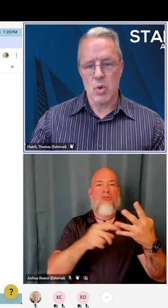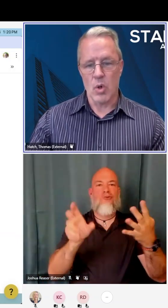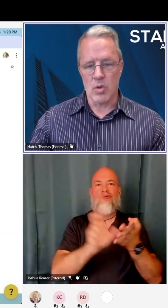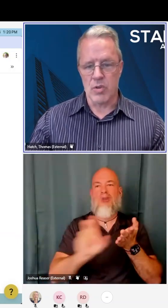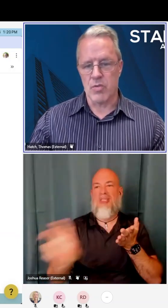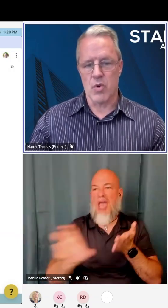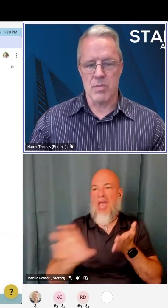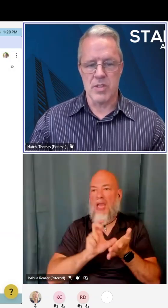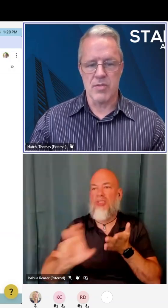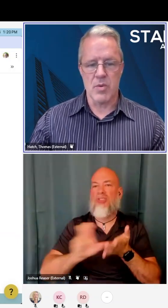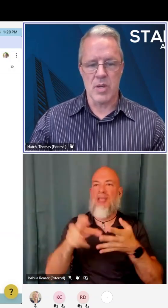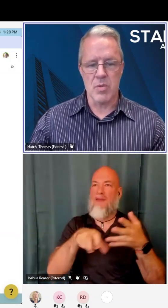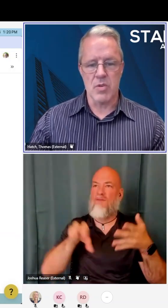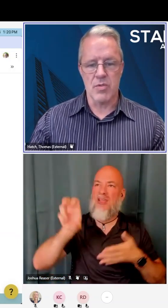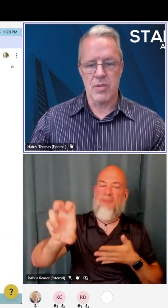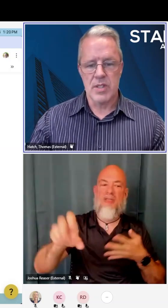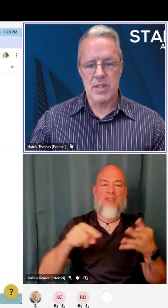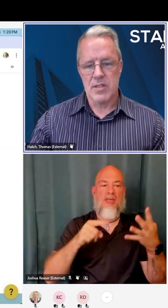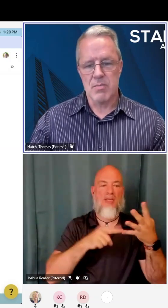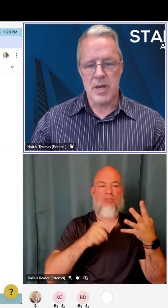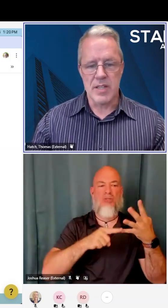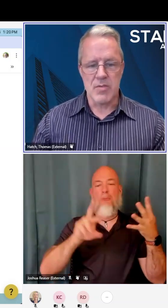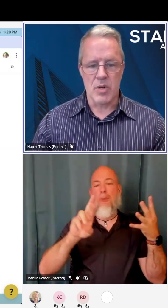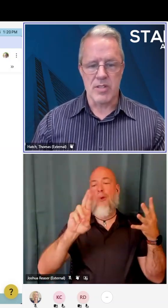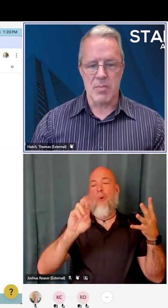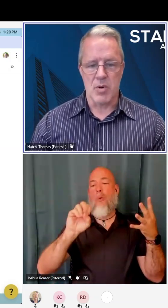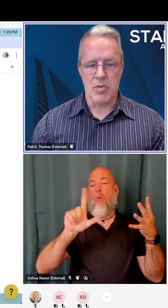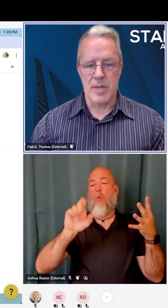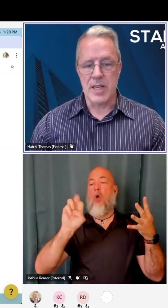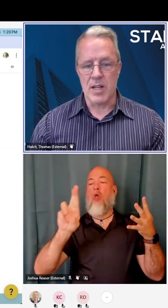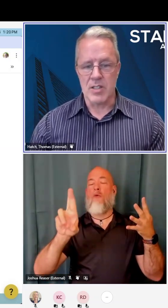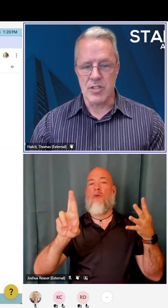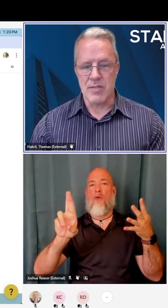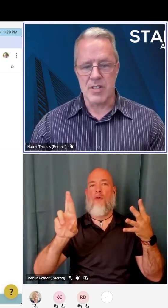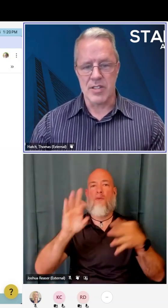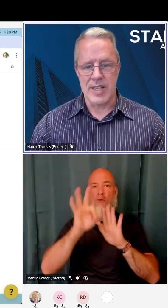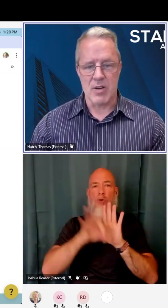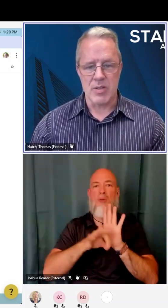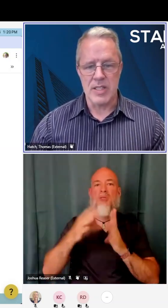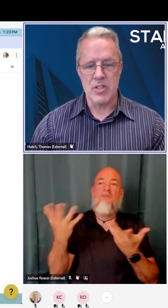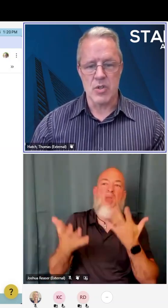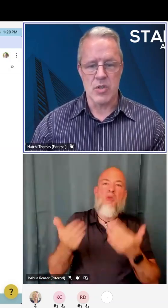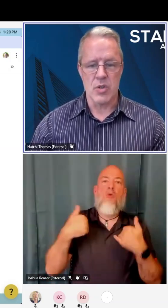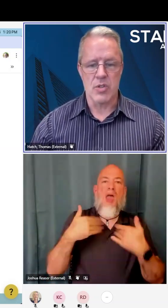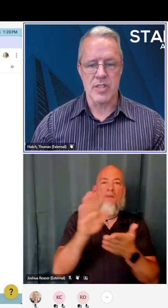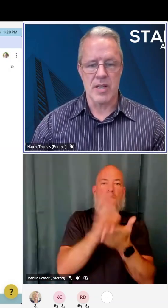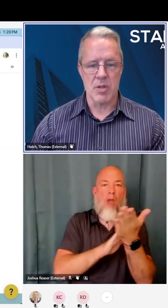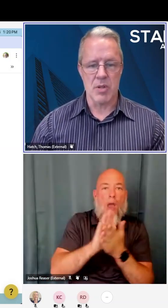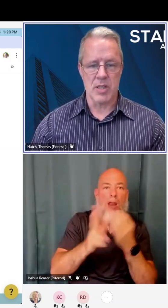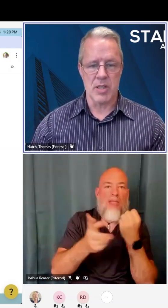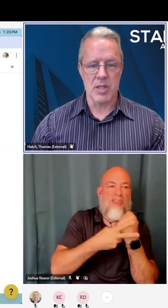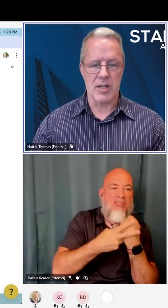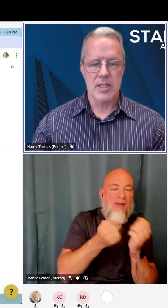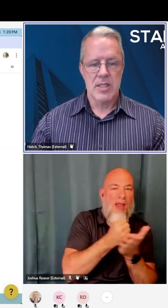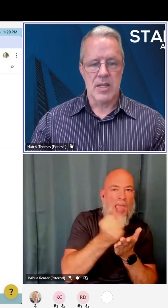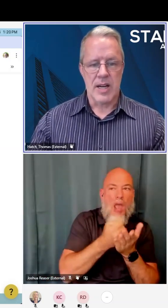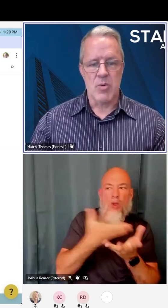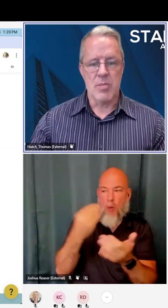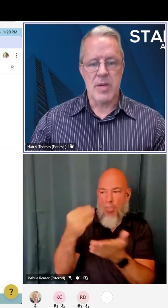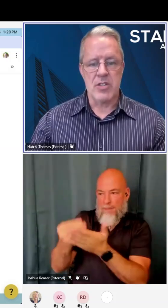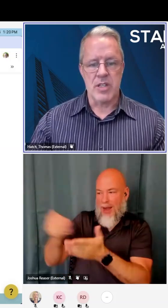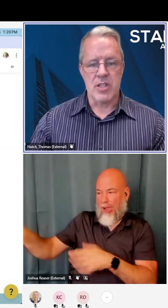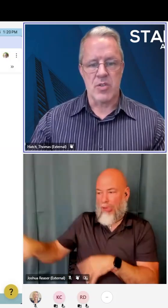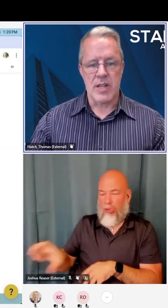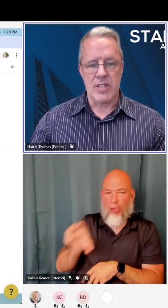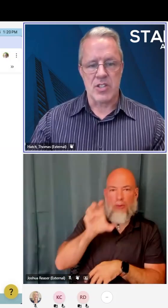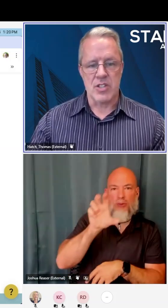then some rollover forms if you want to move money, for example, from a college savings account into your stable account. I